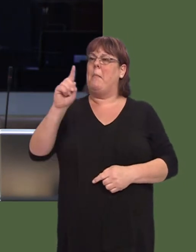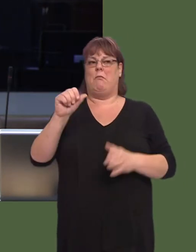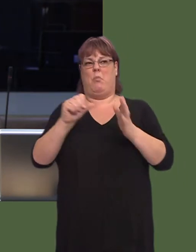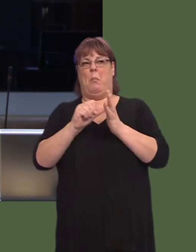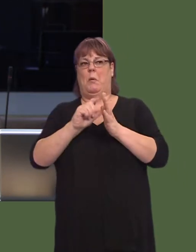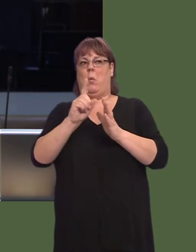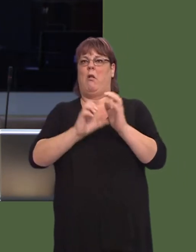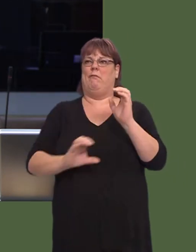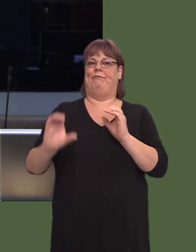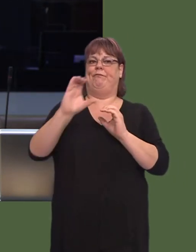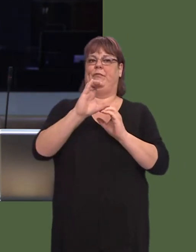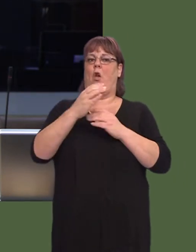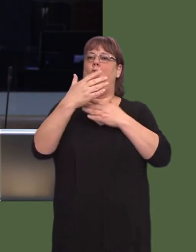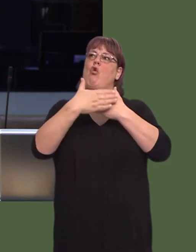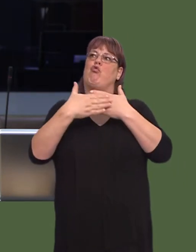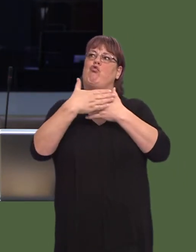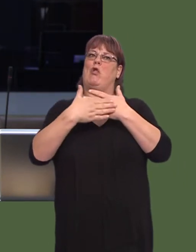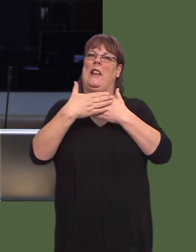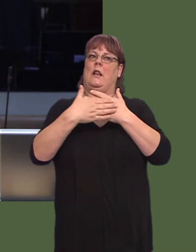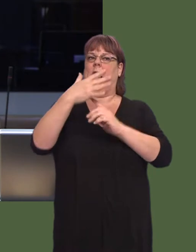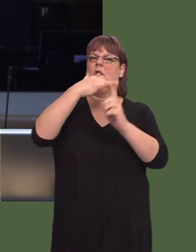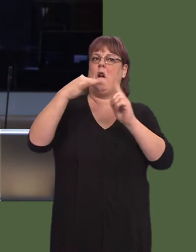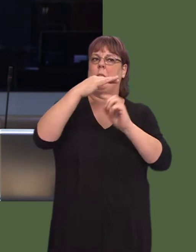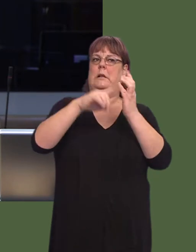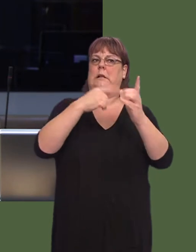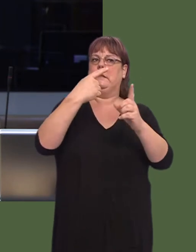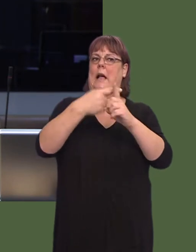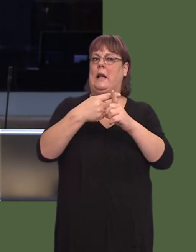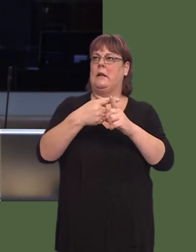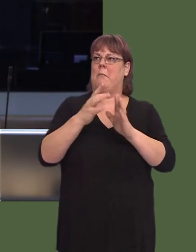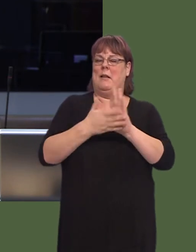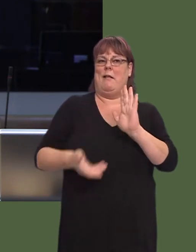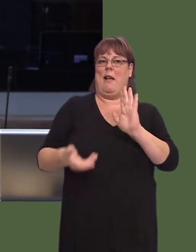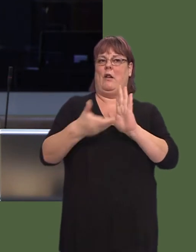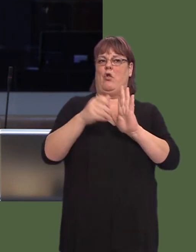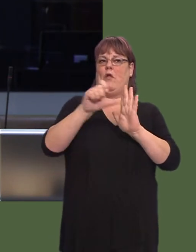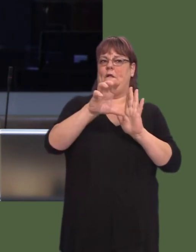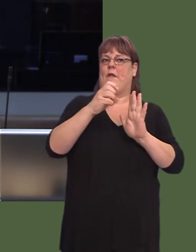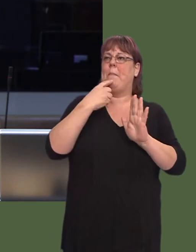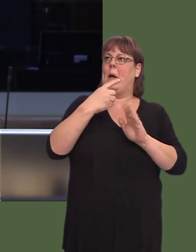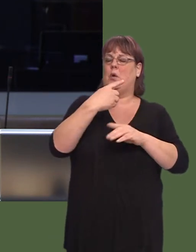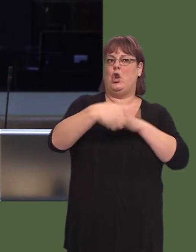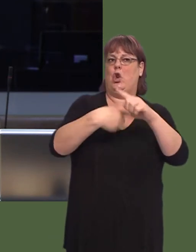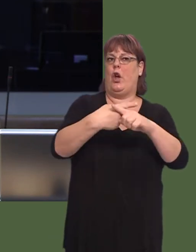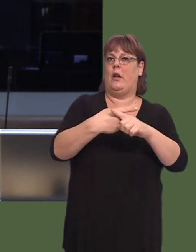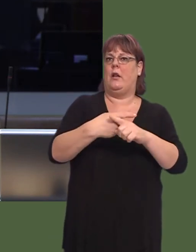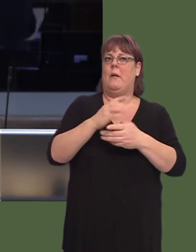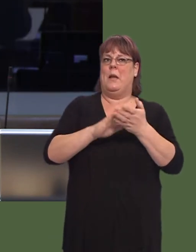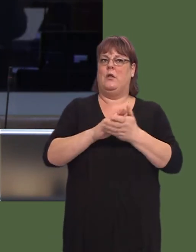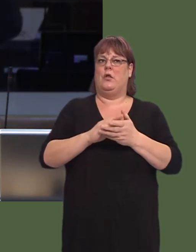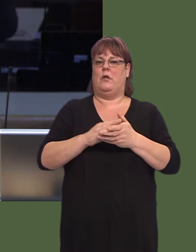rise in green taxes, which will cost households almost £150 a year from next year. And they've risen